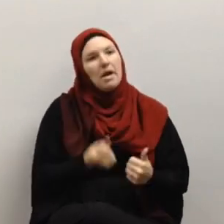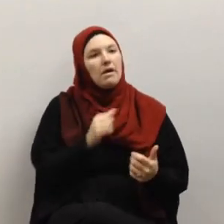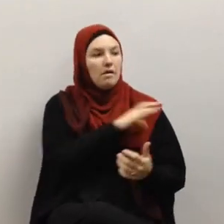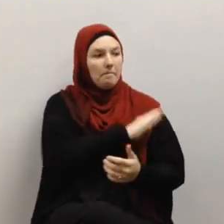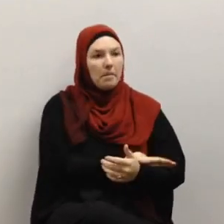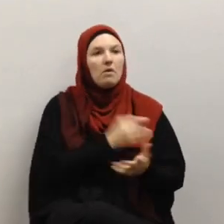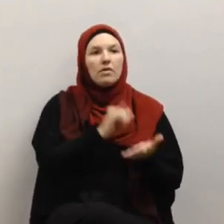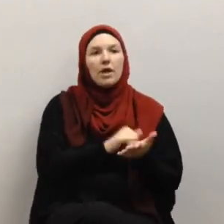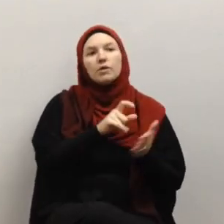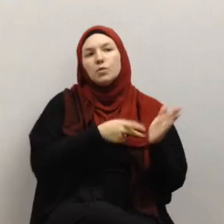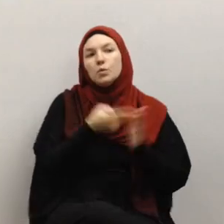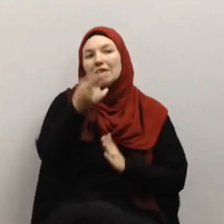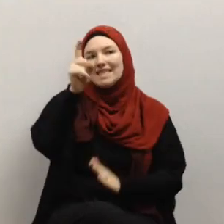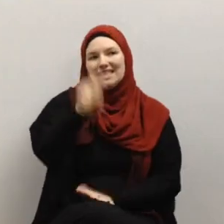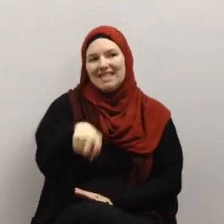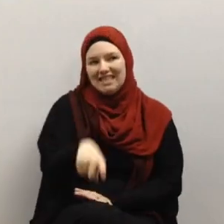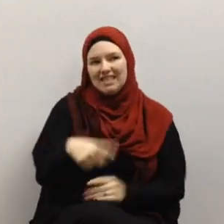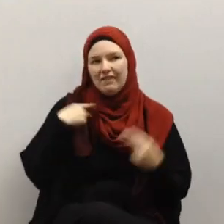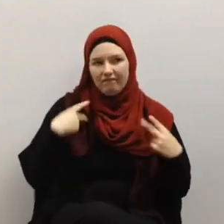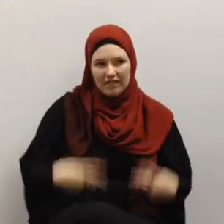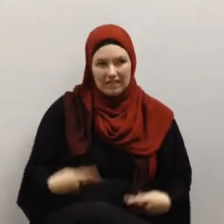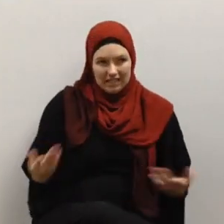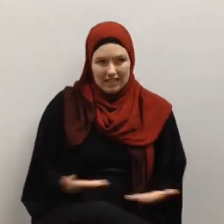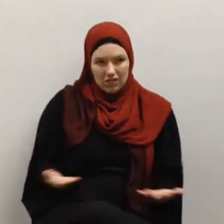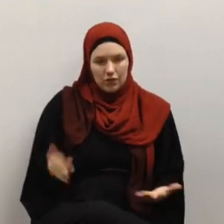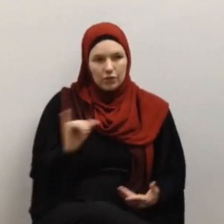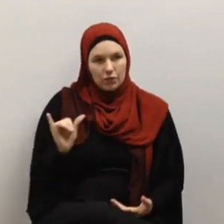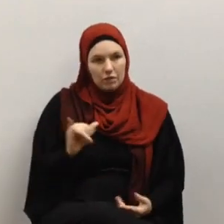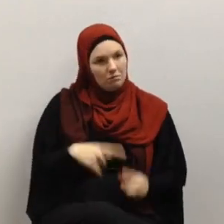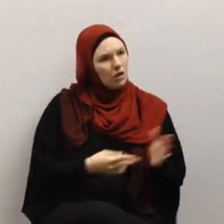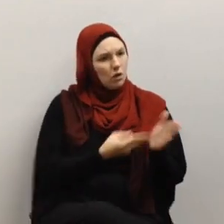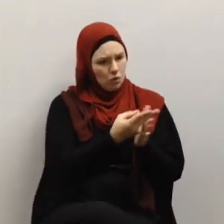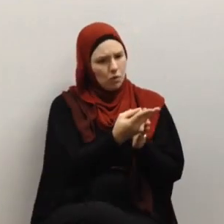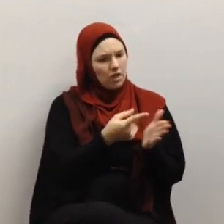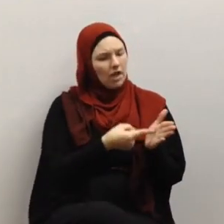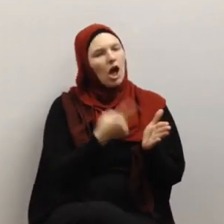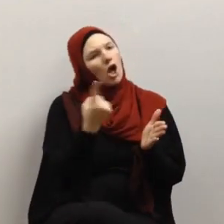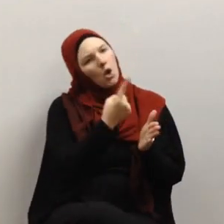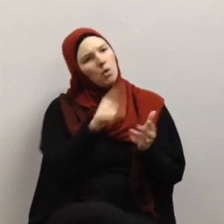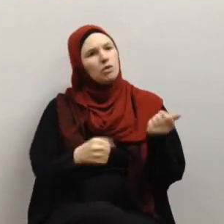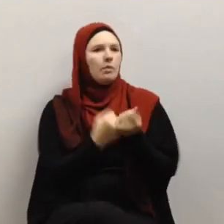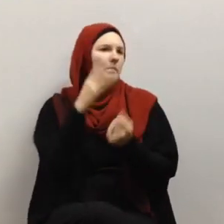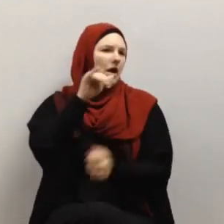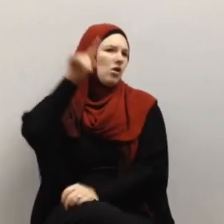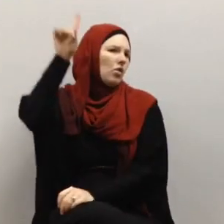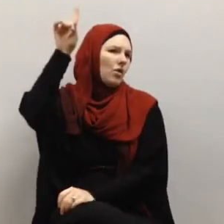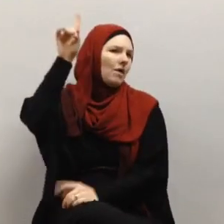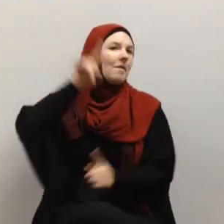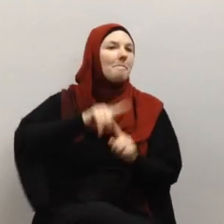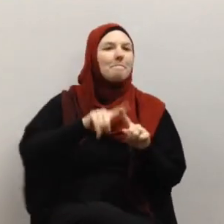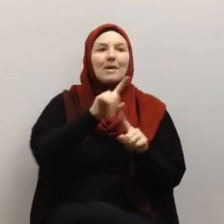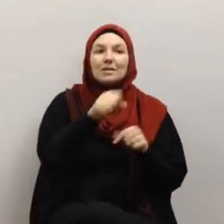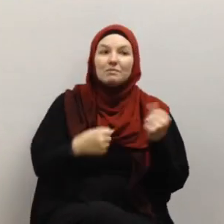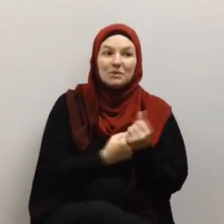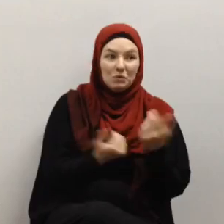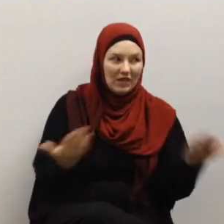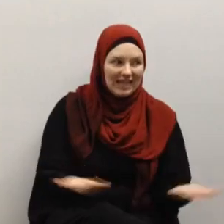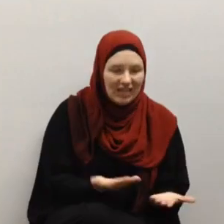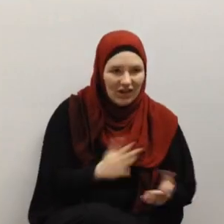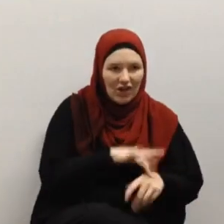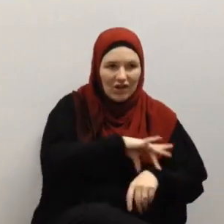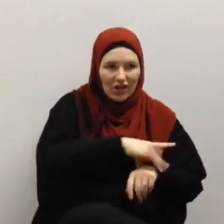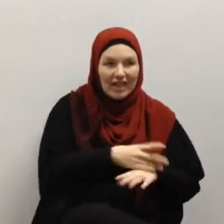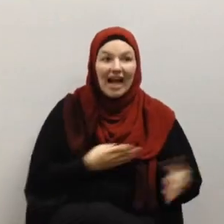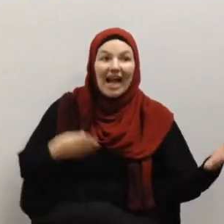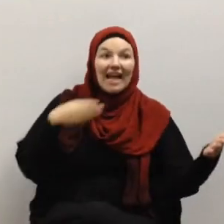be supported physically here. Because truth is always supported by Allah. But to be supported here